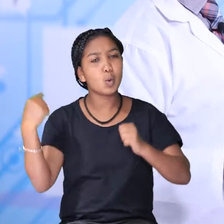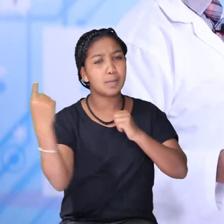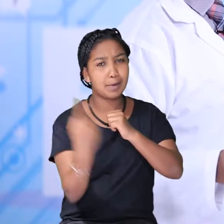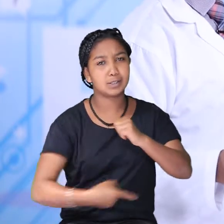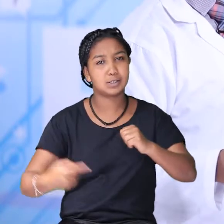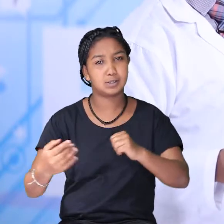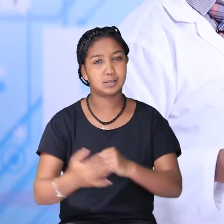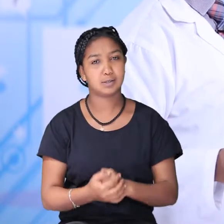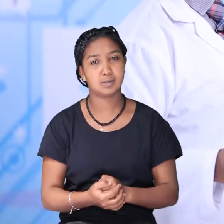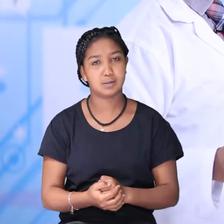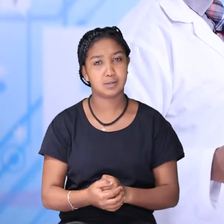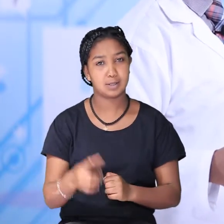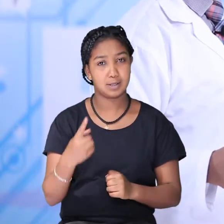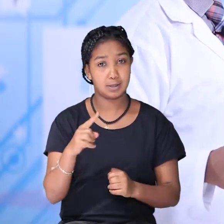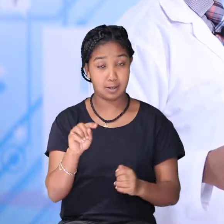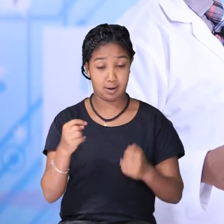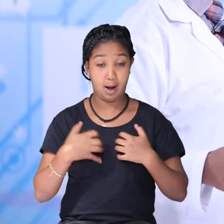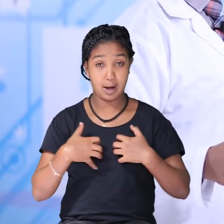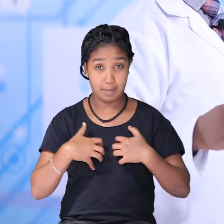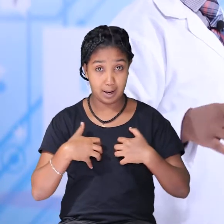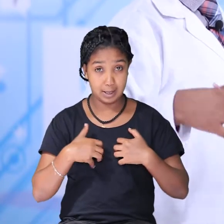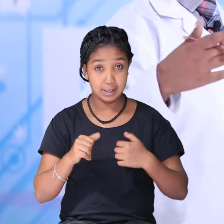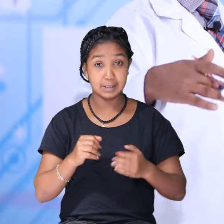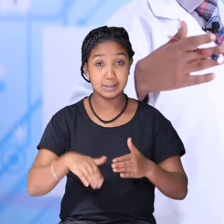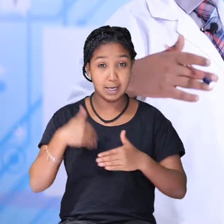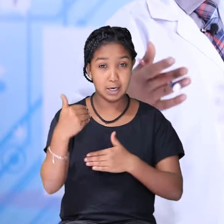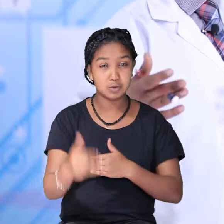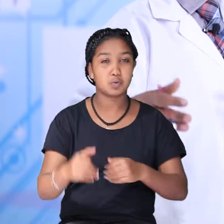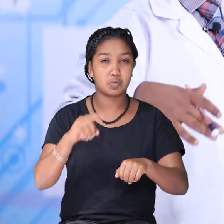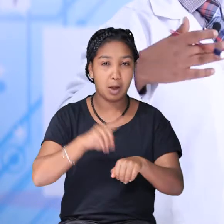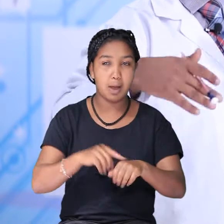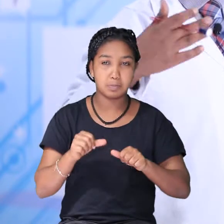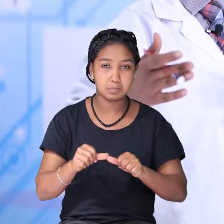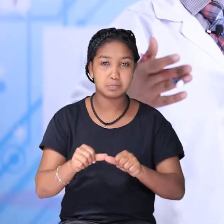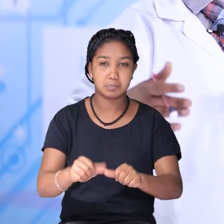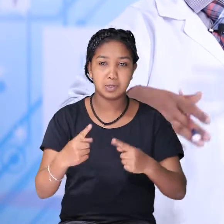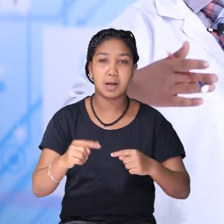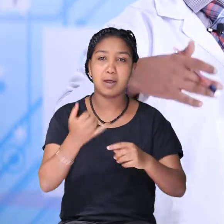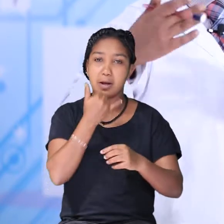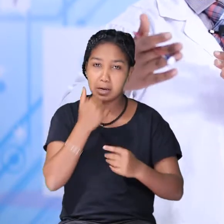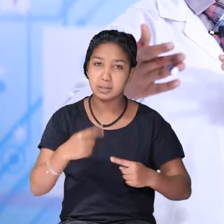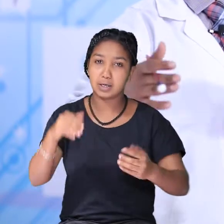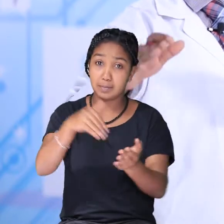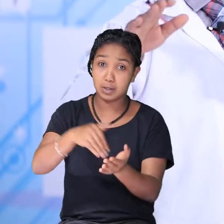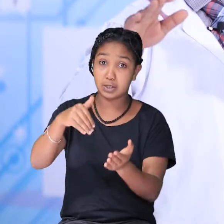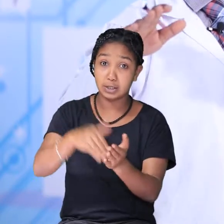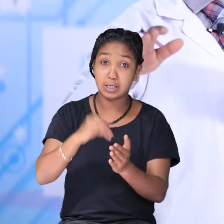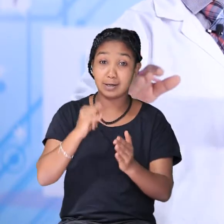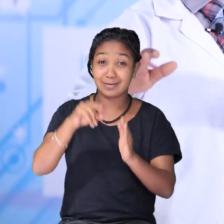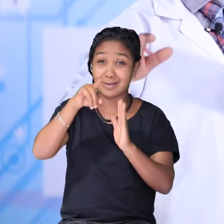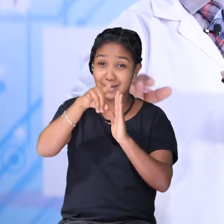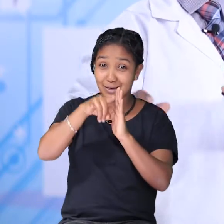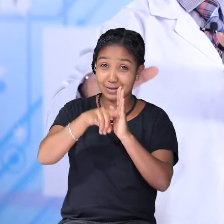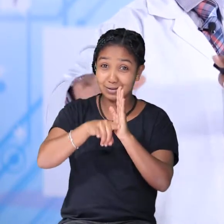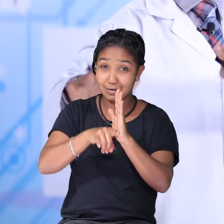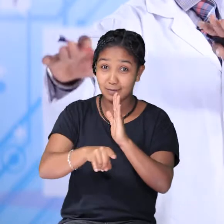punish the animal. Then through time, through trial and error, through repetition, it decreases